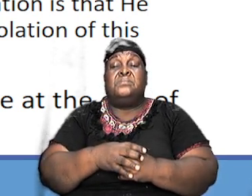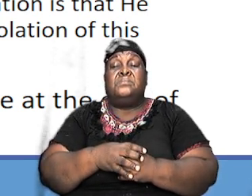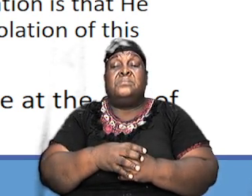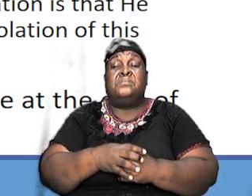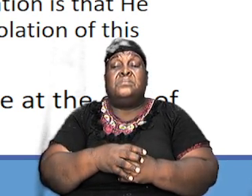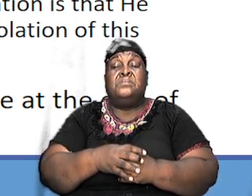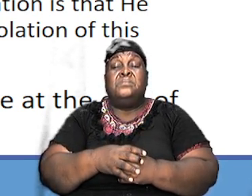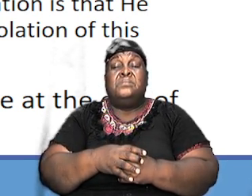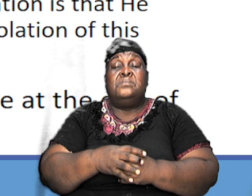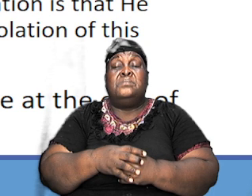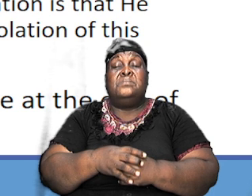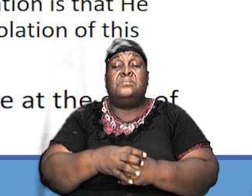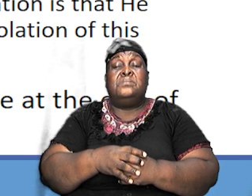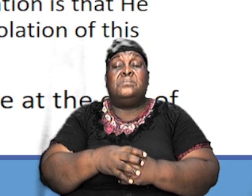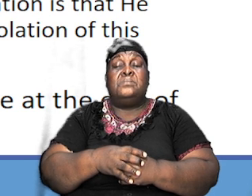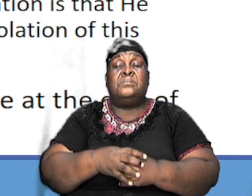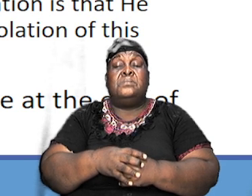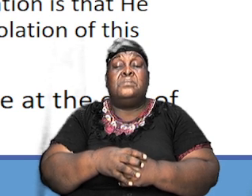believe.